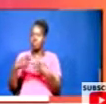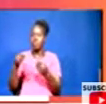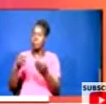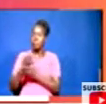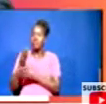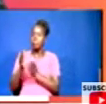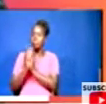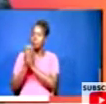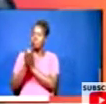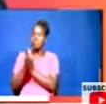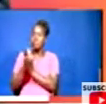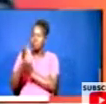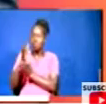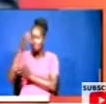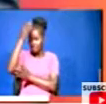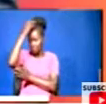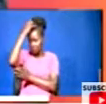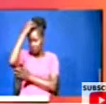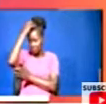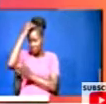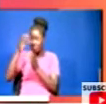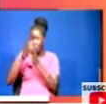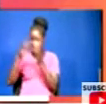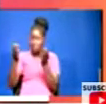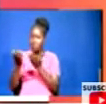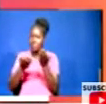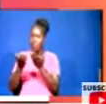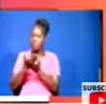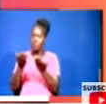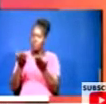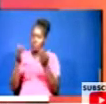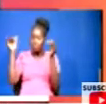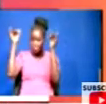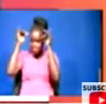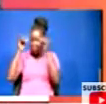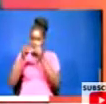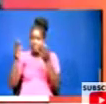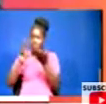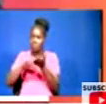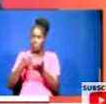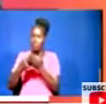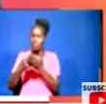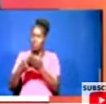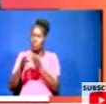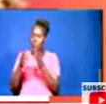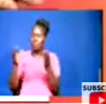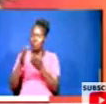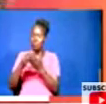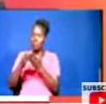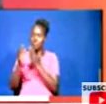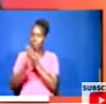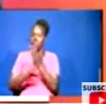Lamu. And there is a huge potential because this is, livestock is a major resource of a huge part of Kenya, close